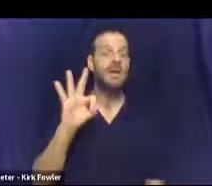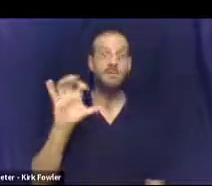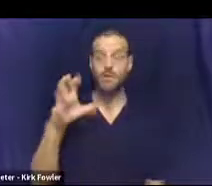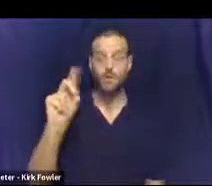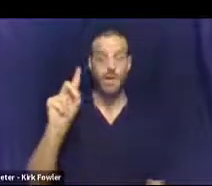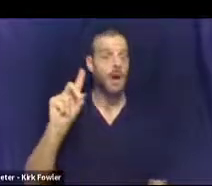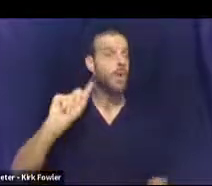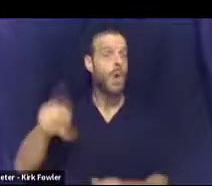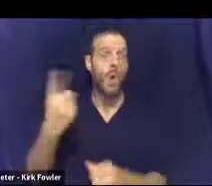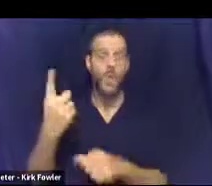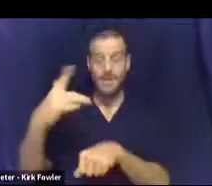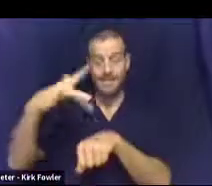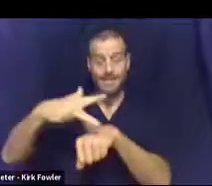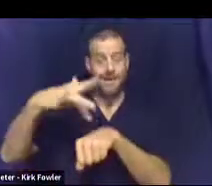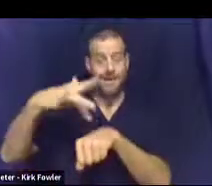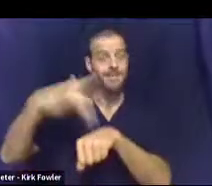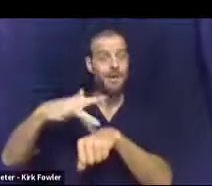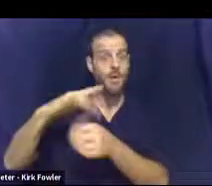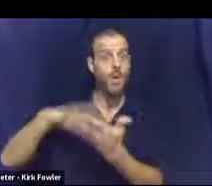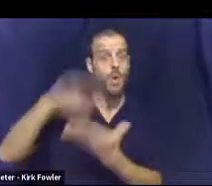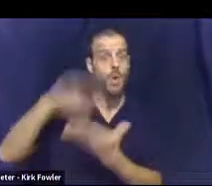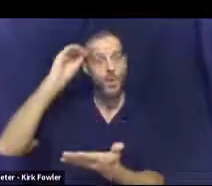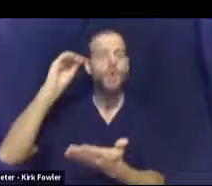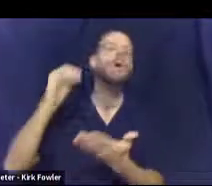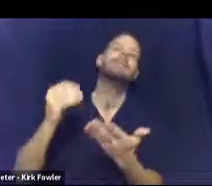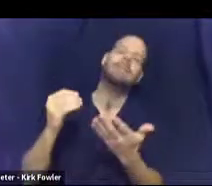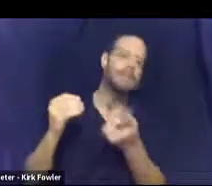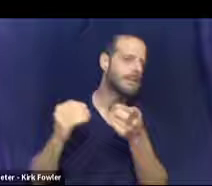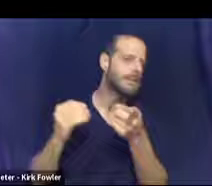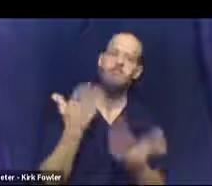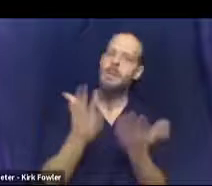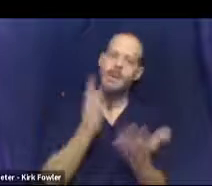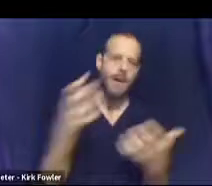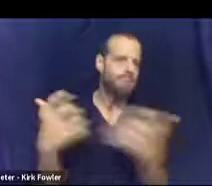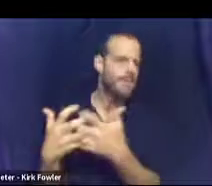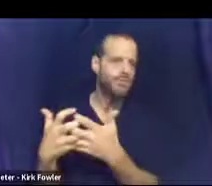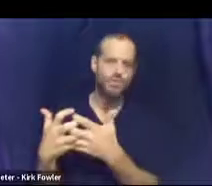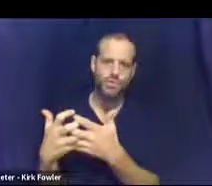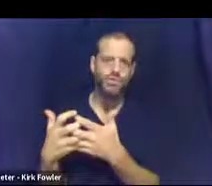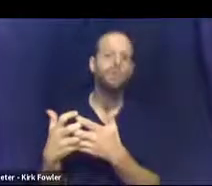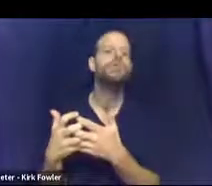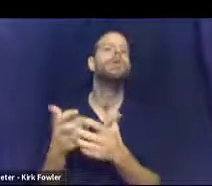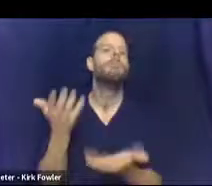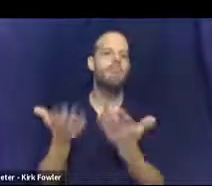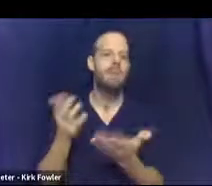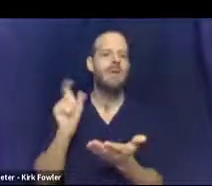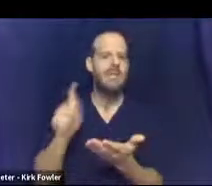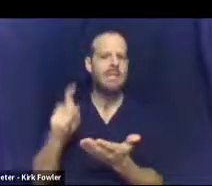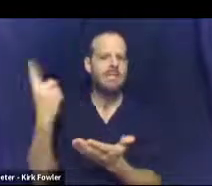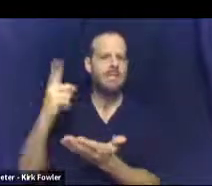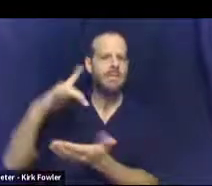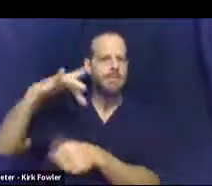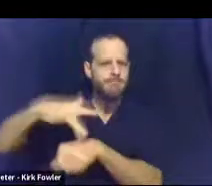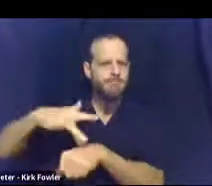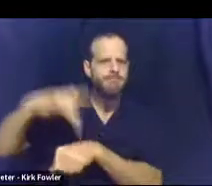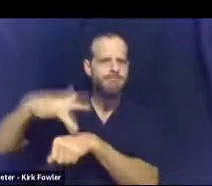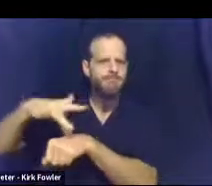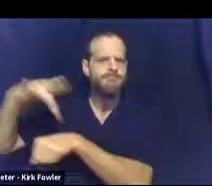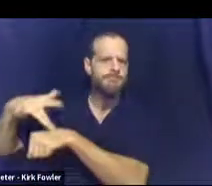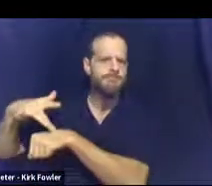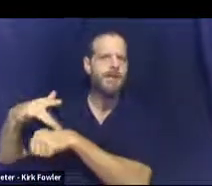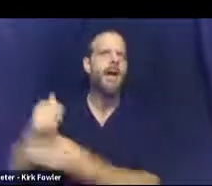those miniatures will probably not match up with what they experience in the world. So we want to be very deliberate when we're choosing those items.